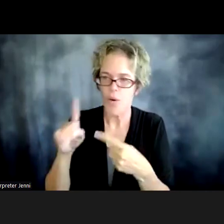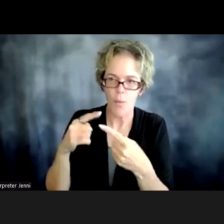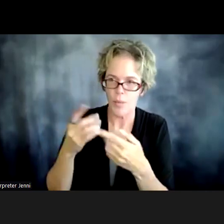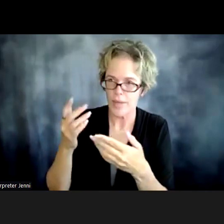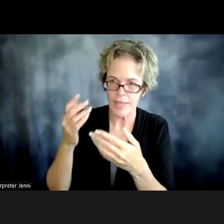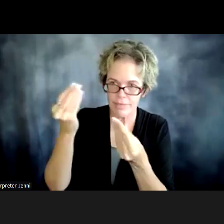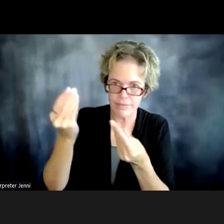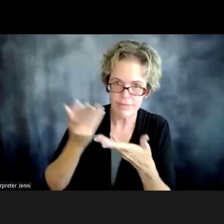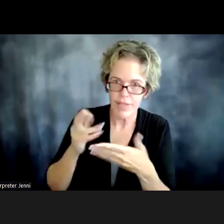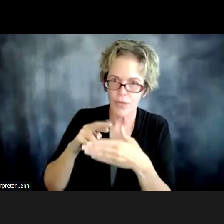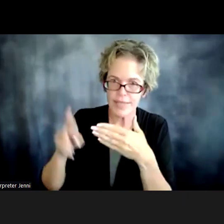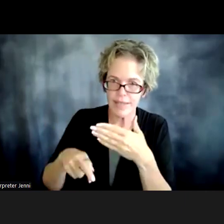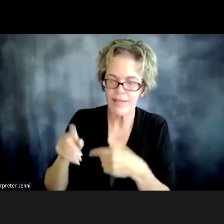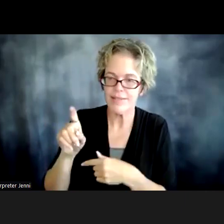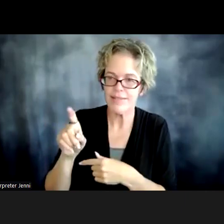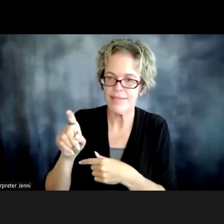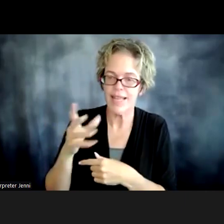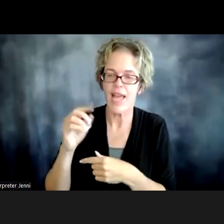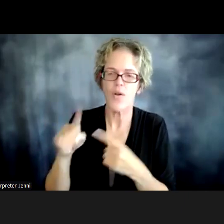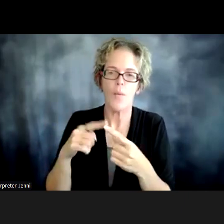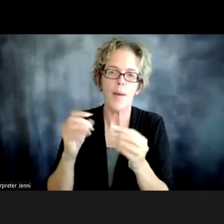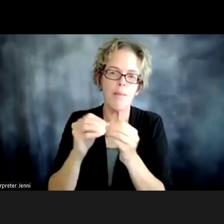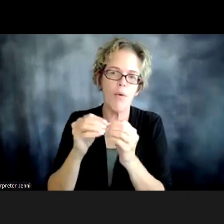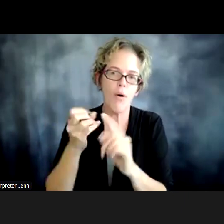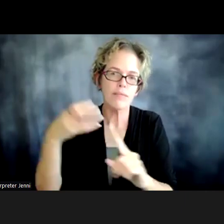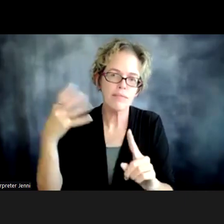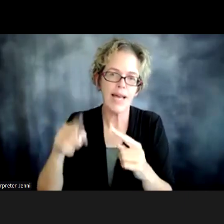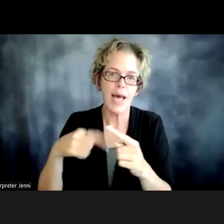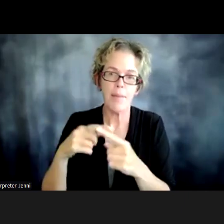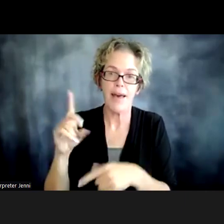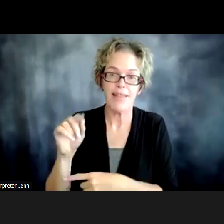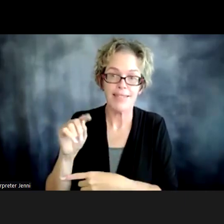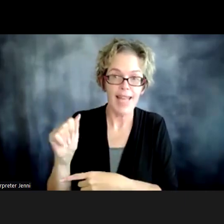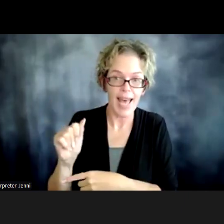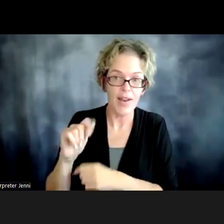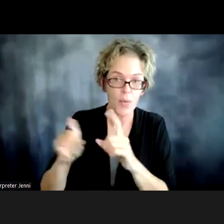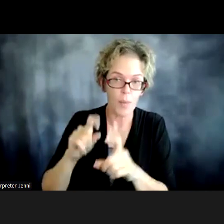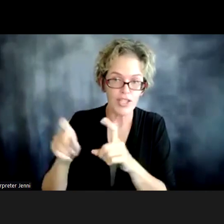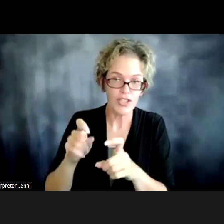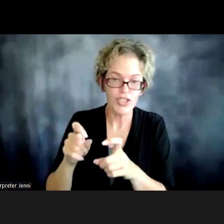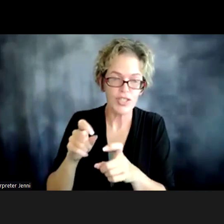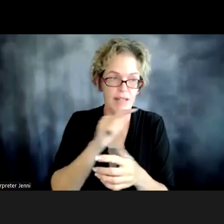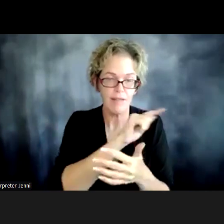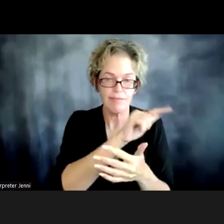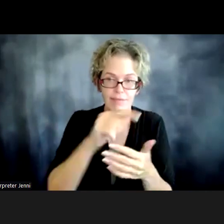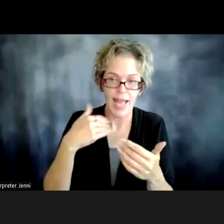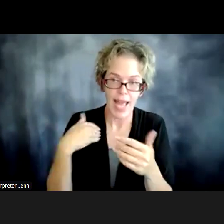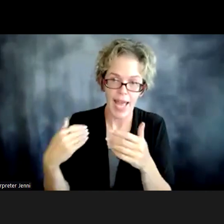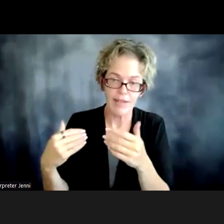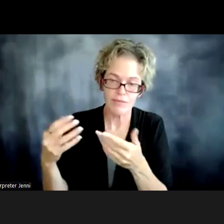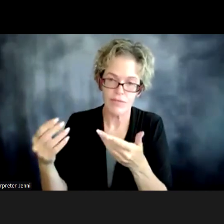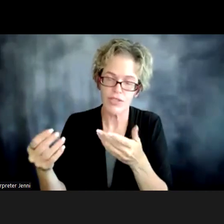that, as well as when we'll hear more about the data questions that were raised to inform the feedback for